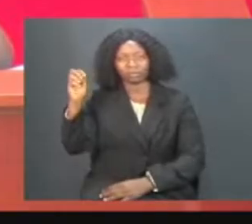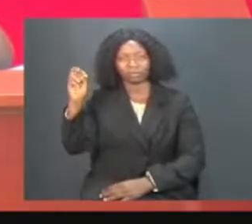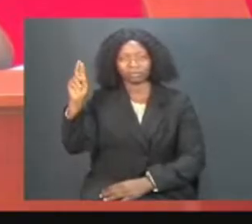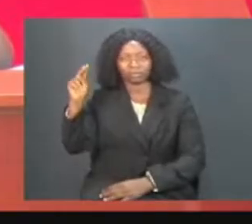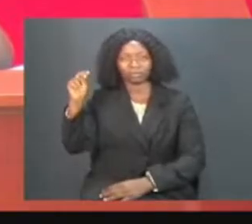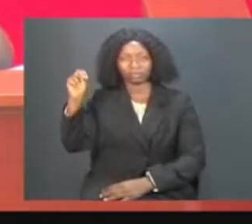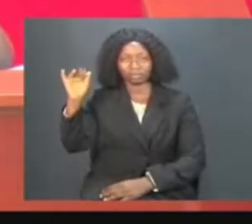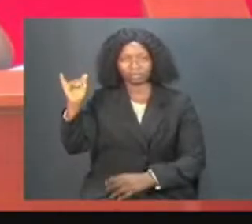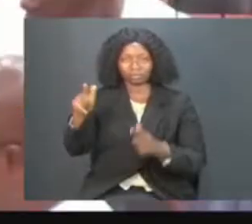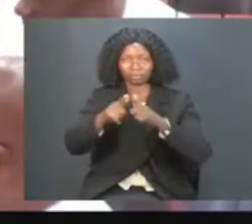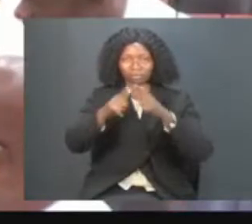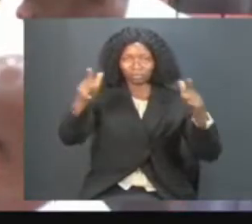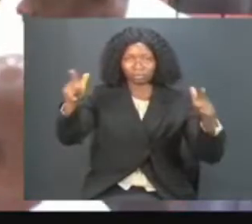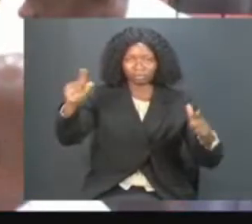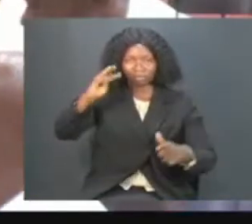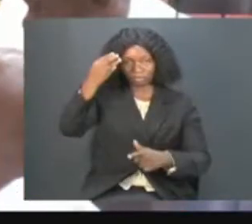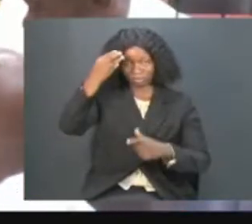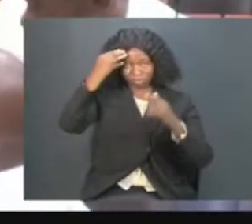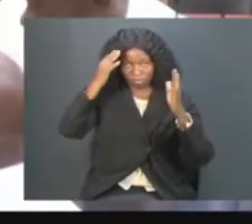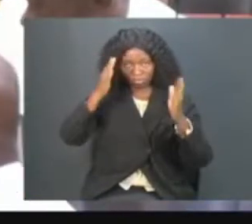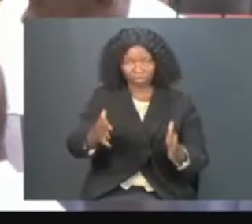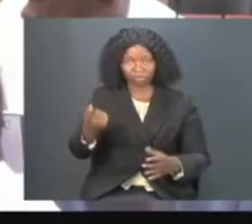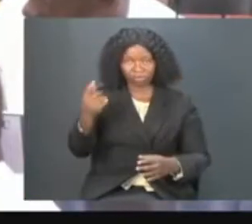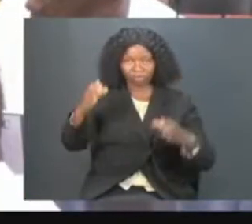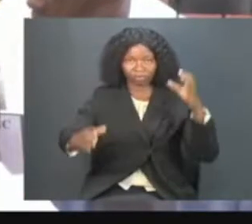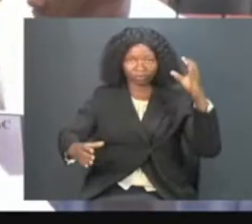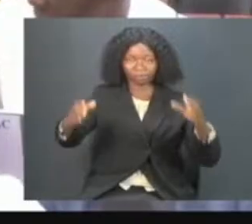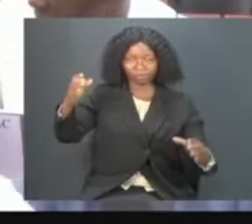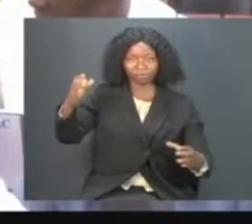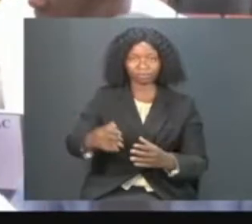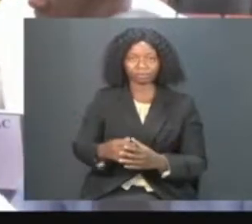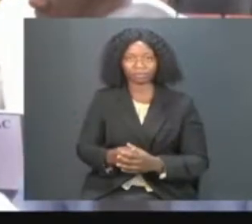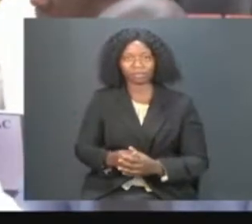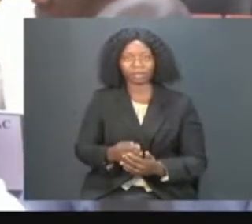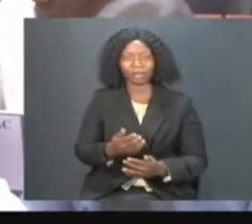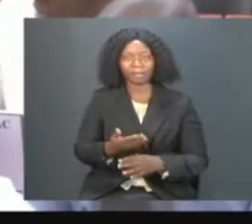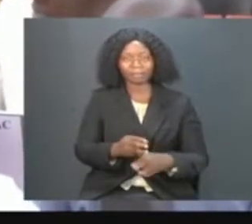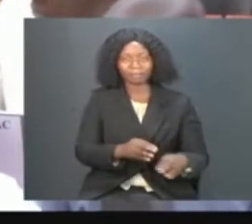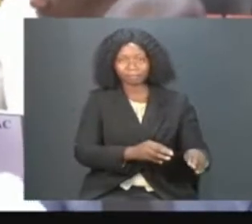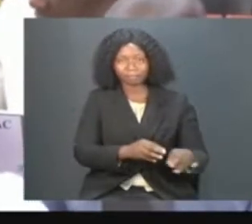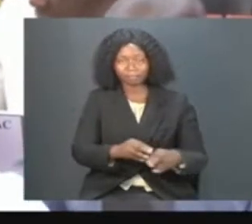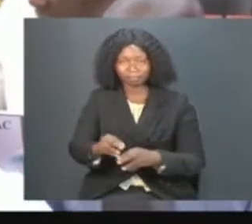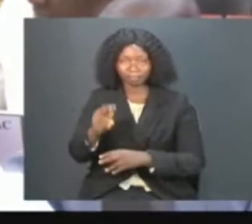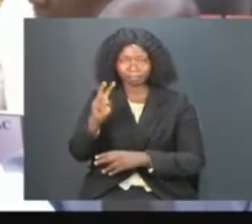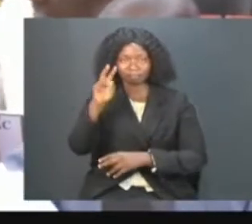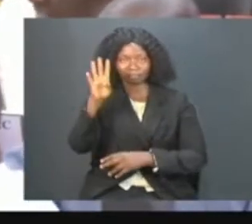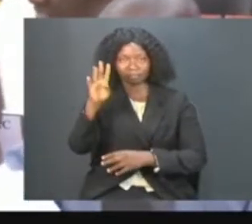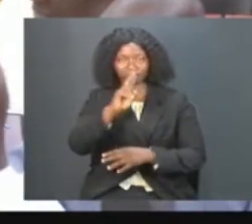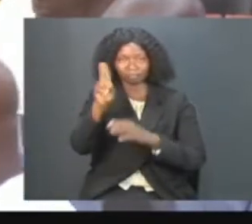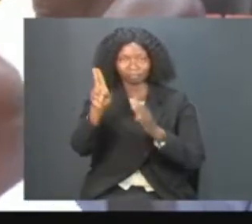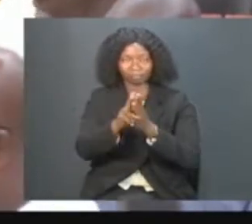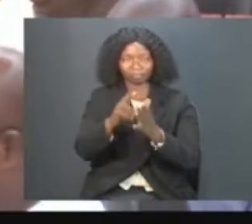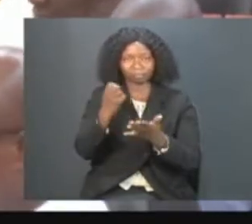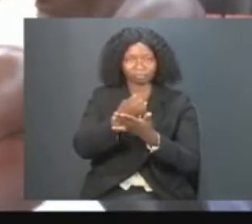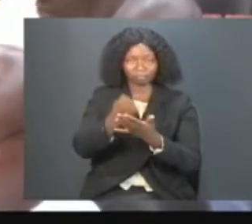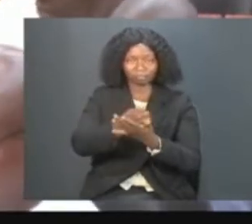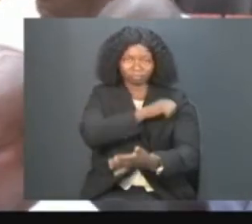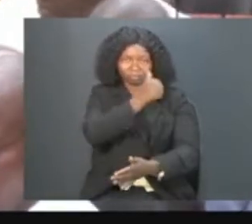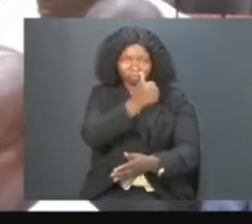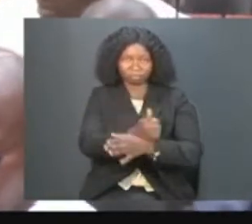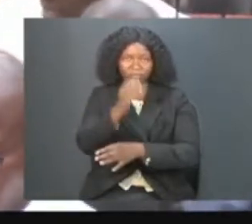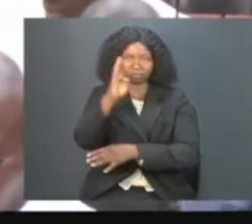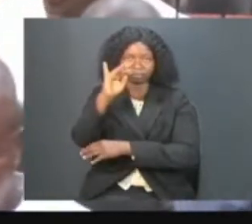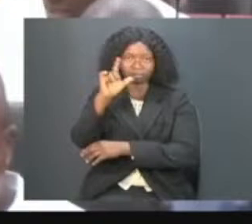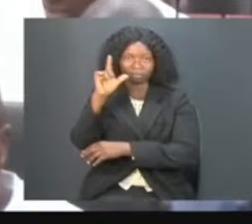Thank you, Mr. Speaker. Mr. Speaker, I beg to move that the 24-hour Economy Authority Bill 2025 be